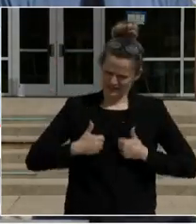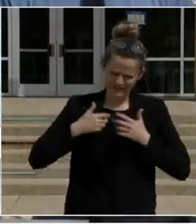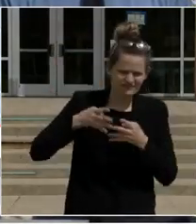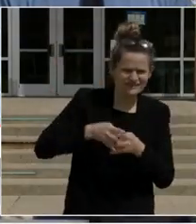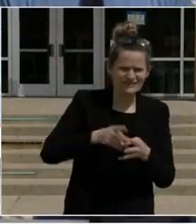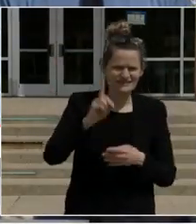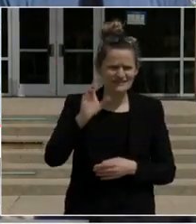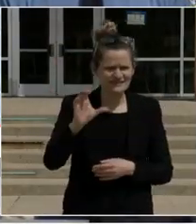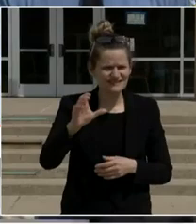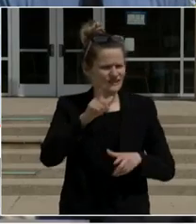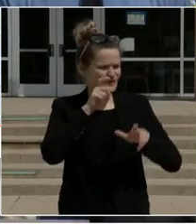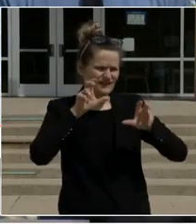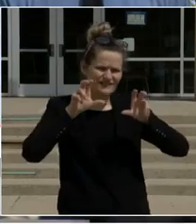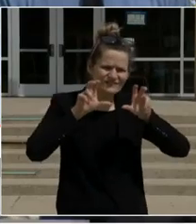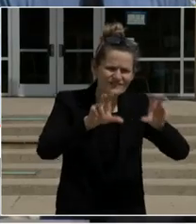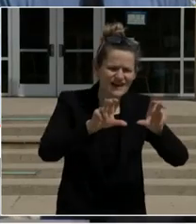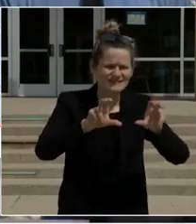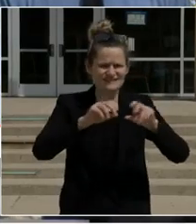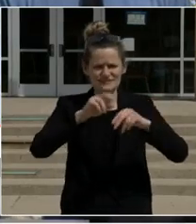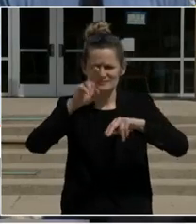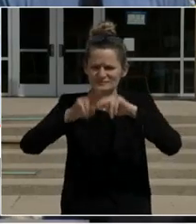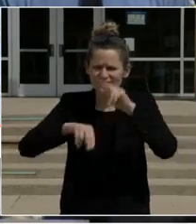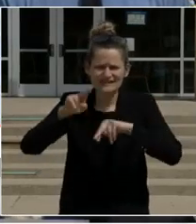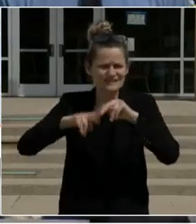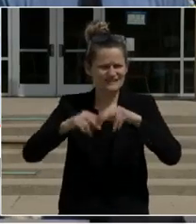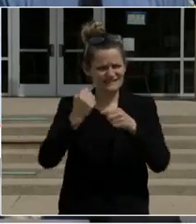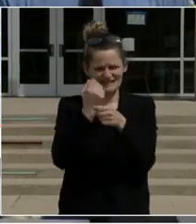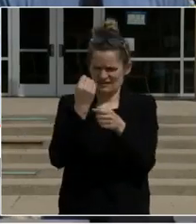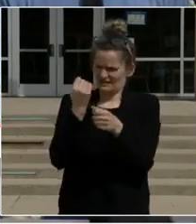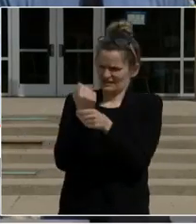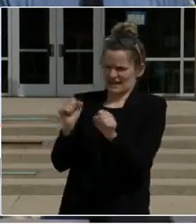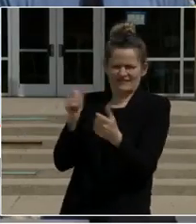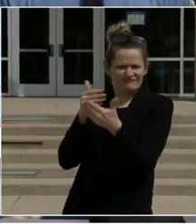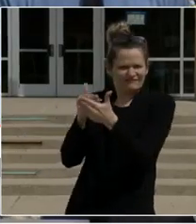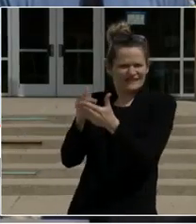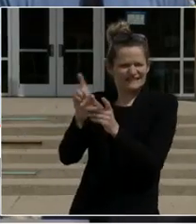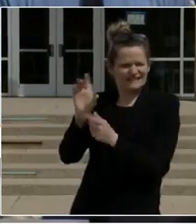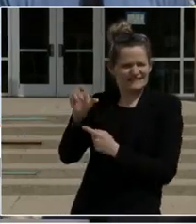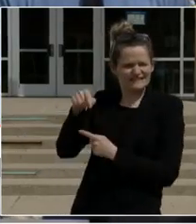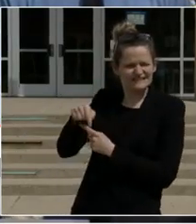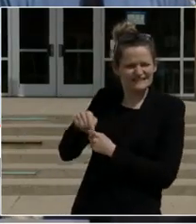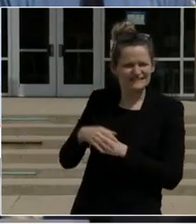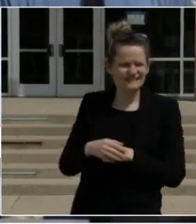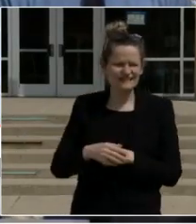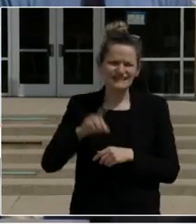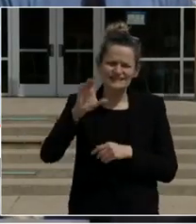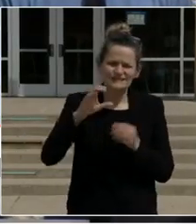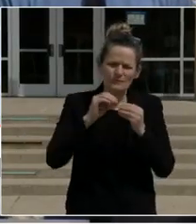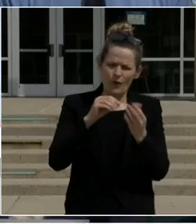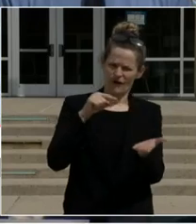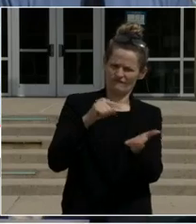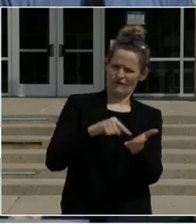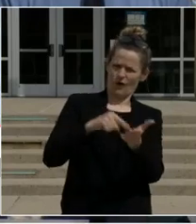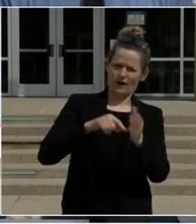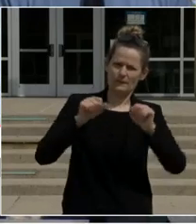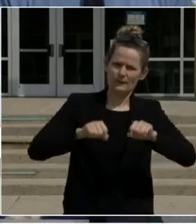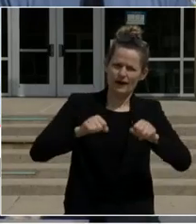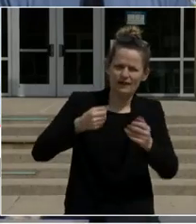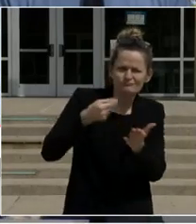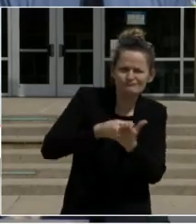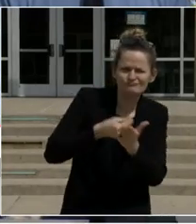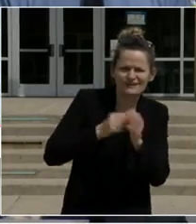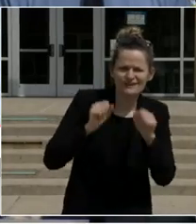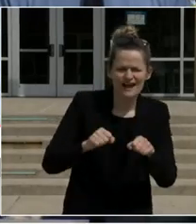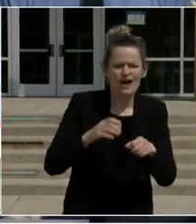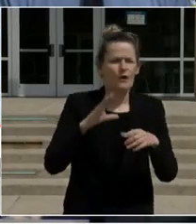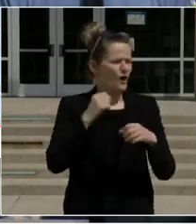in building a safer D.C., on making D.C. more affordable, and on creating more opportunities to keep our